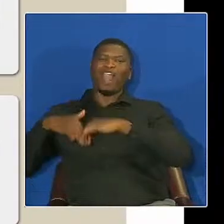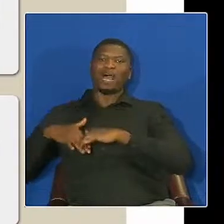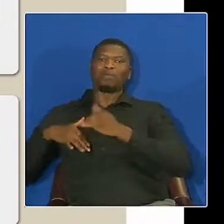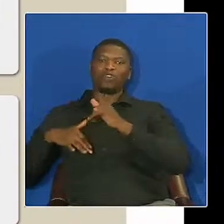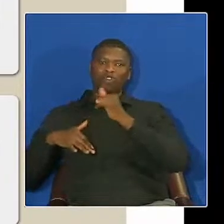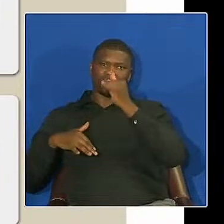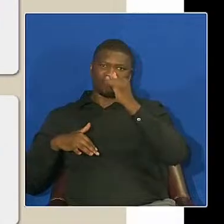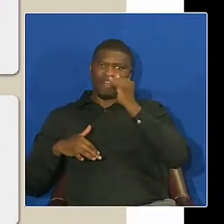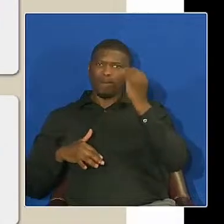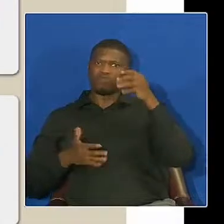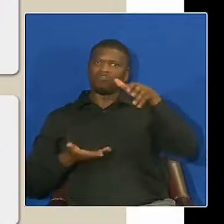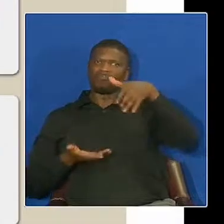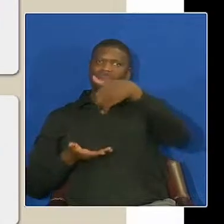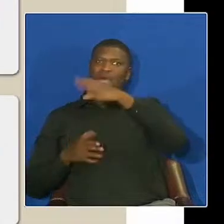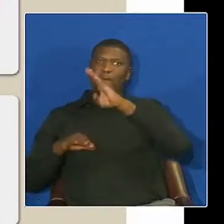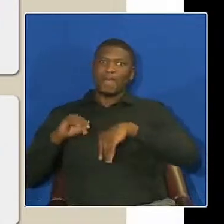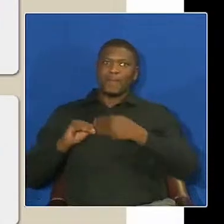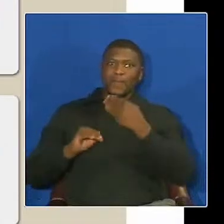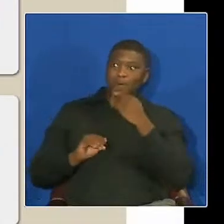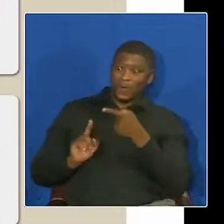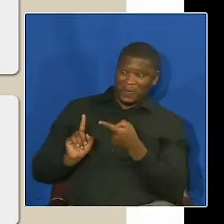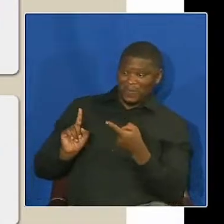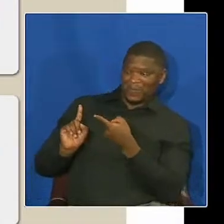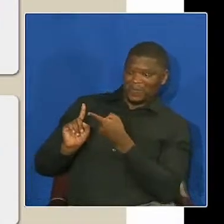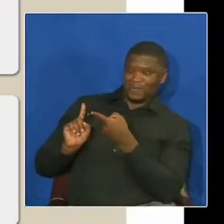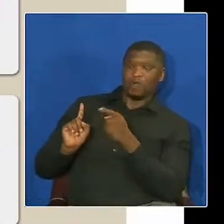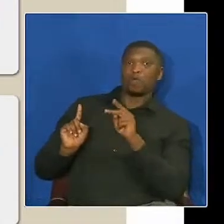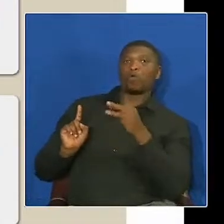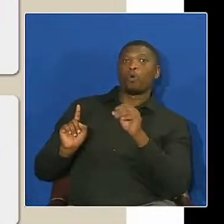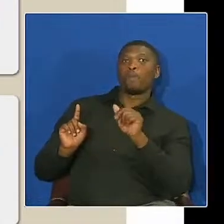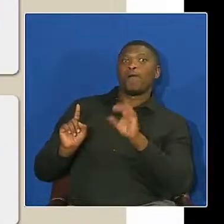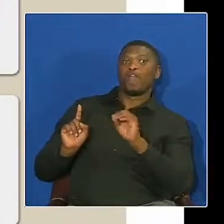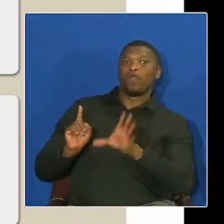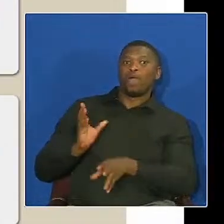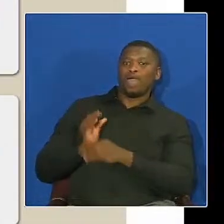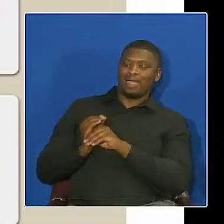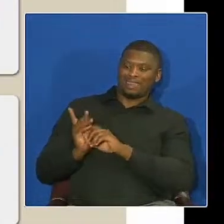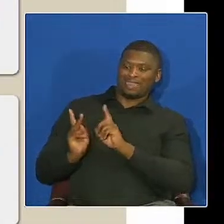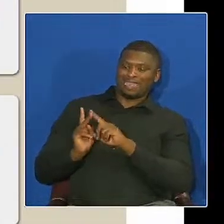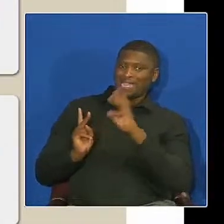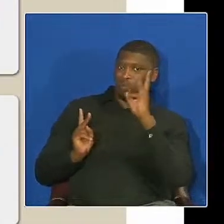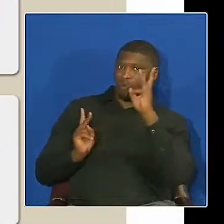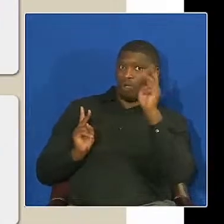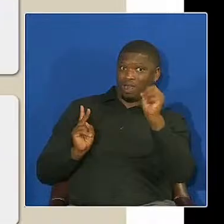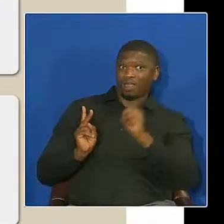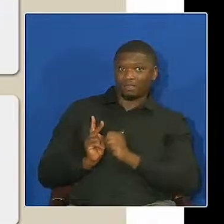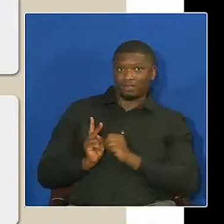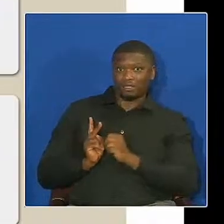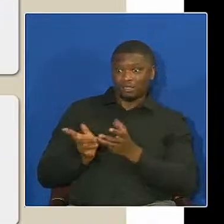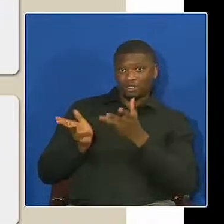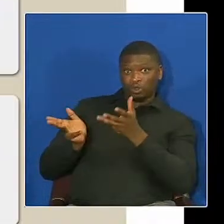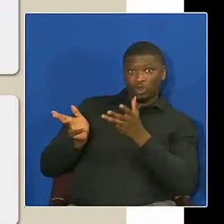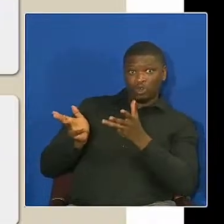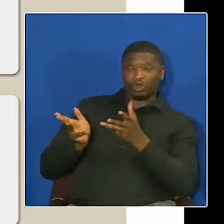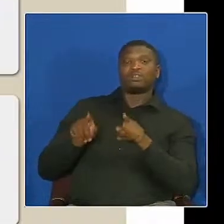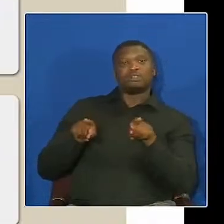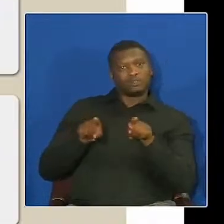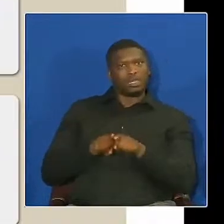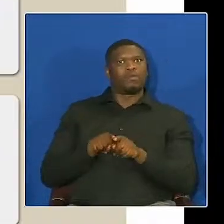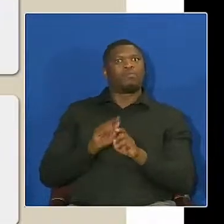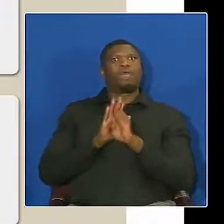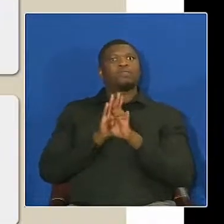of Lieutenant General Khumalo and KZN Provincial Commissioner Nhlanhla Mkhwanazi. It's another example as to